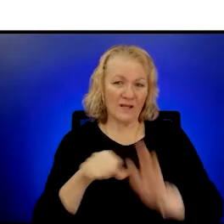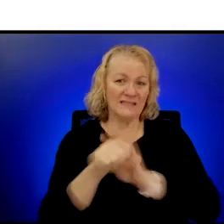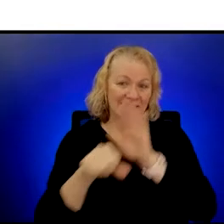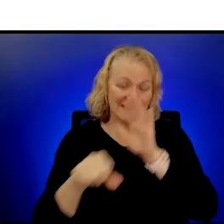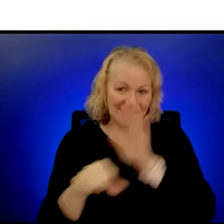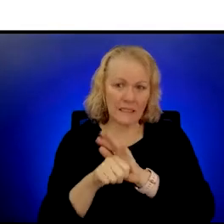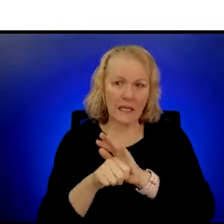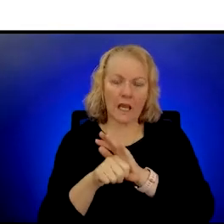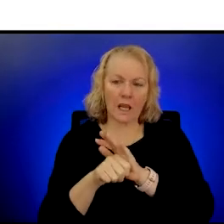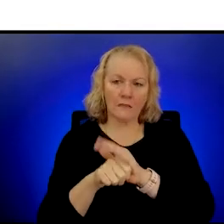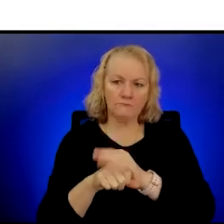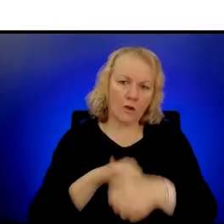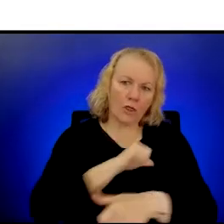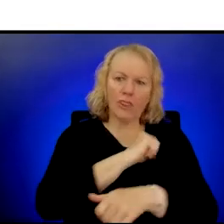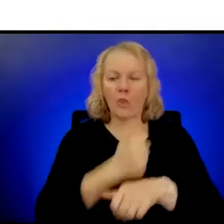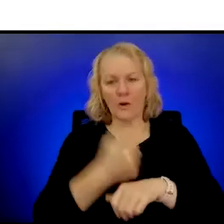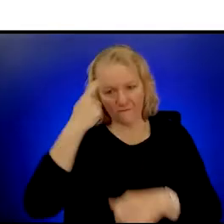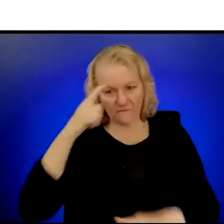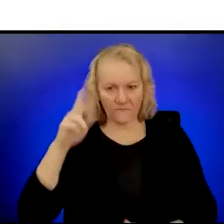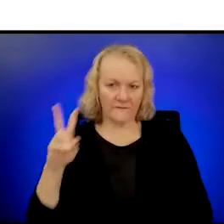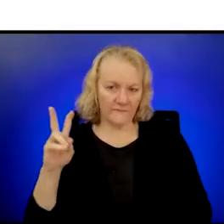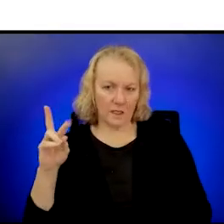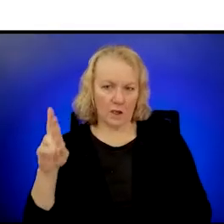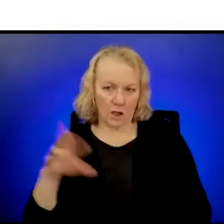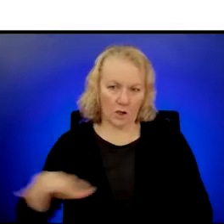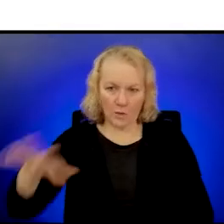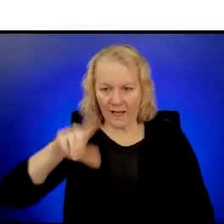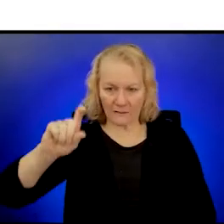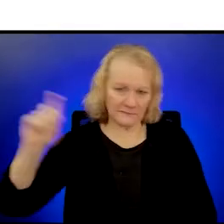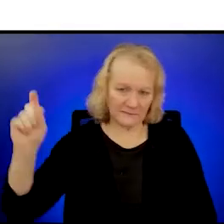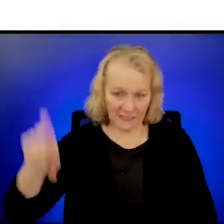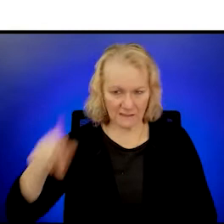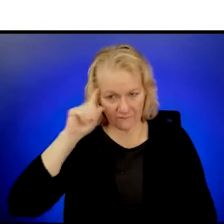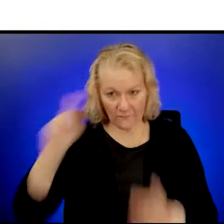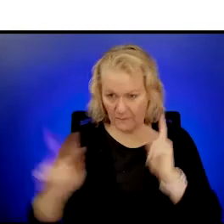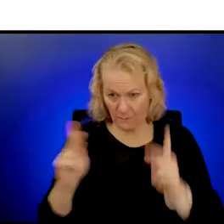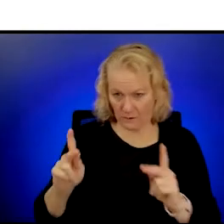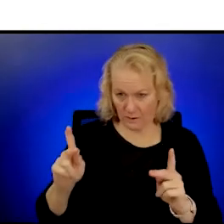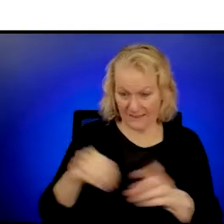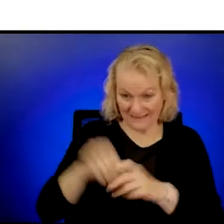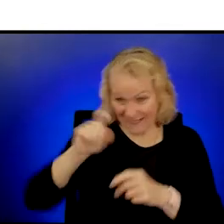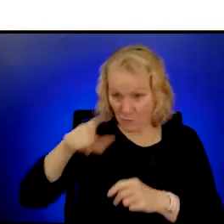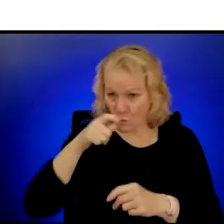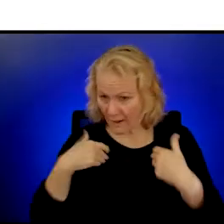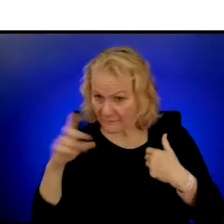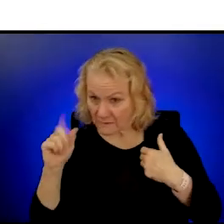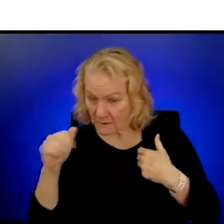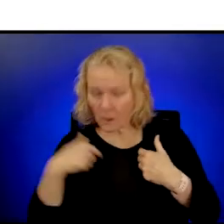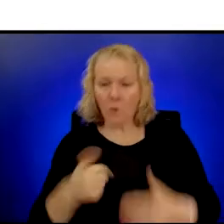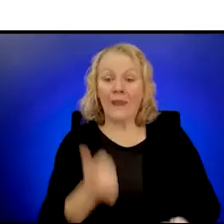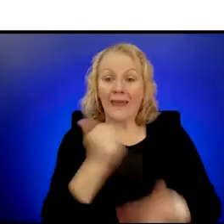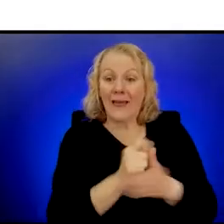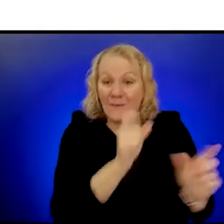principal authority on vocational rehabilitation of Texans with disabilities. We help individuals with